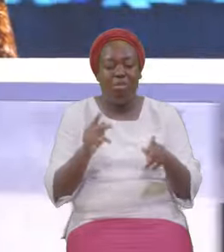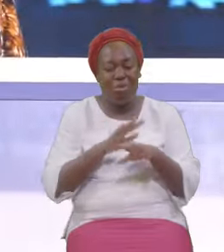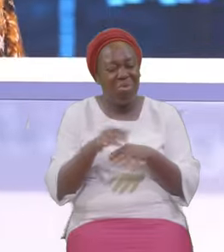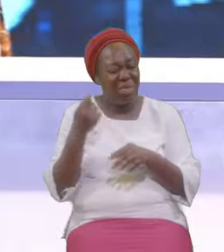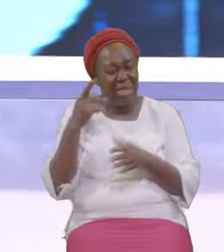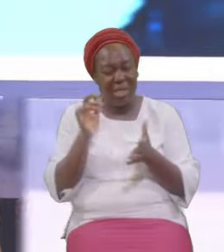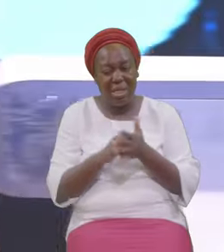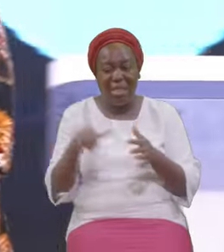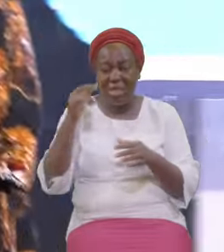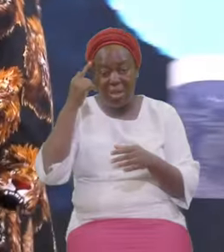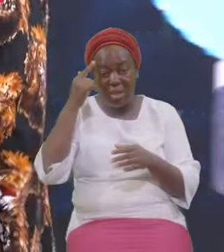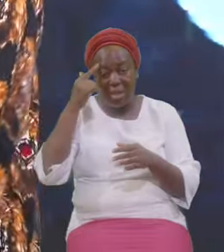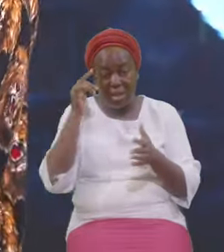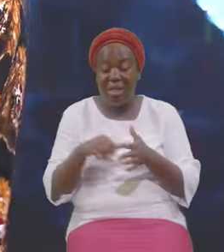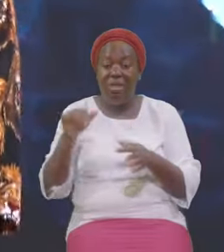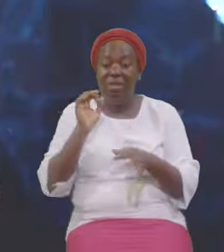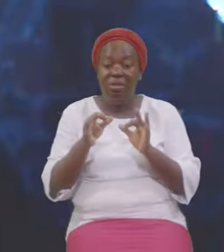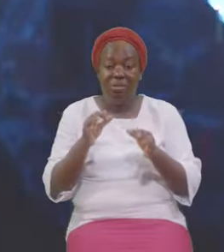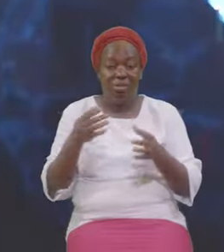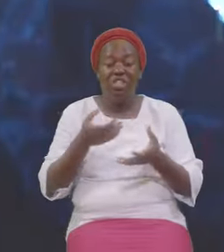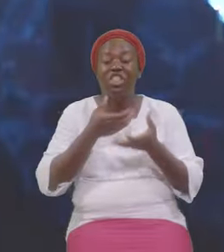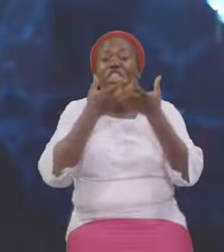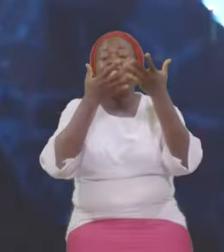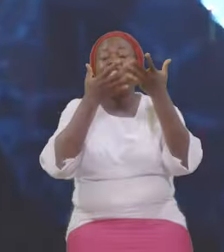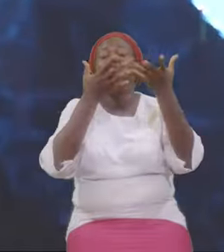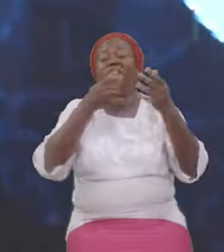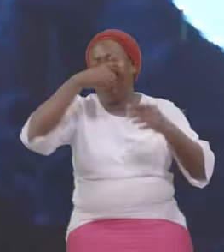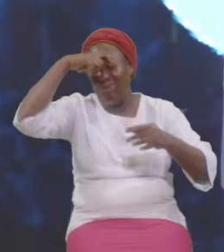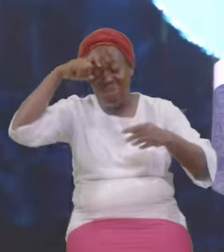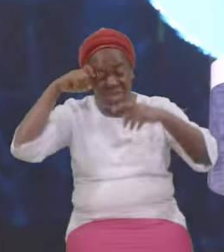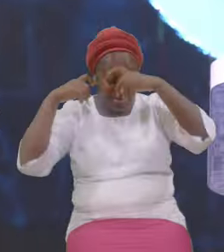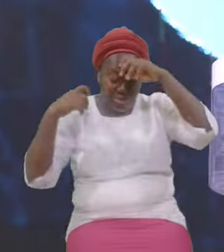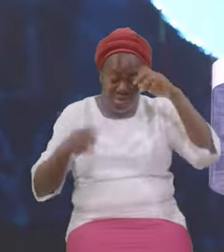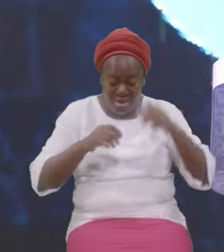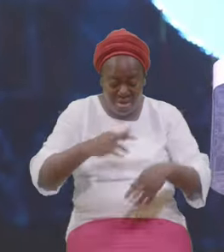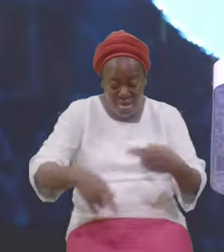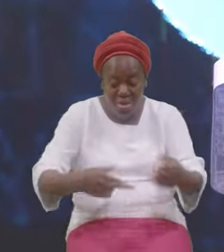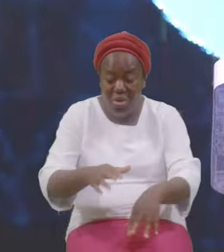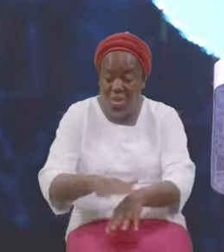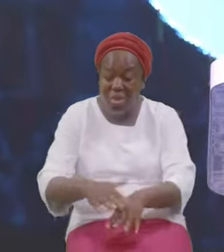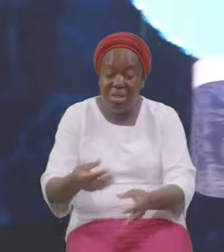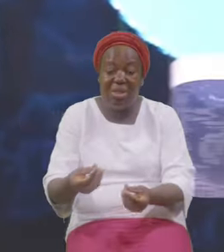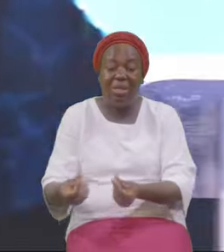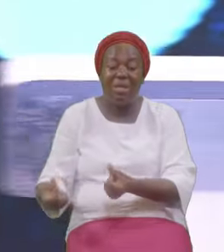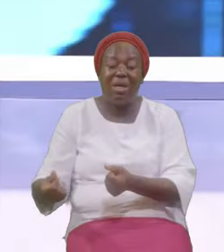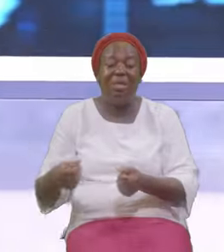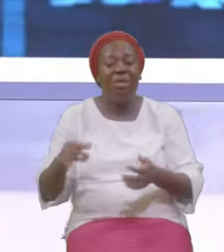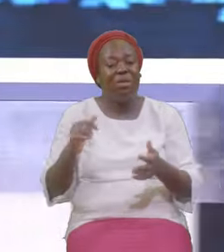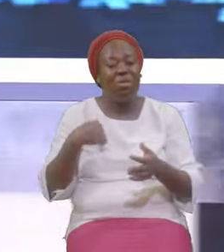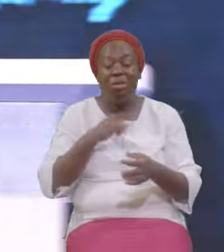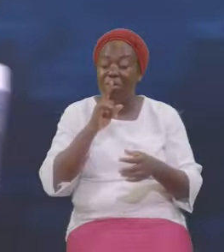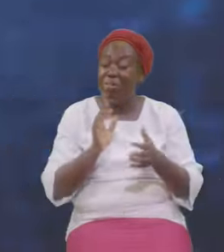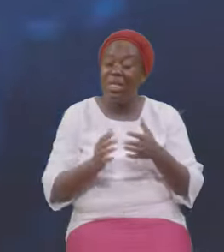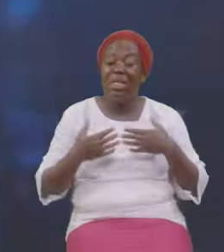if we shout, if we sweat, if we roll on the ground, we'll be healed. It's beyond that.